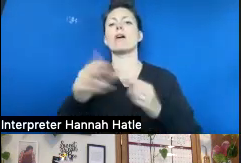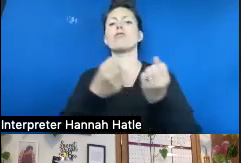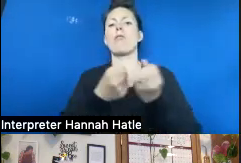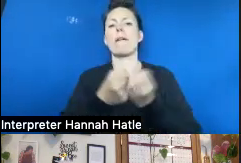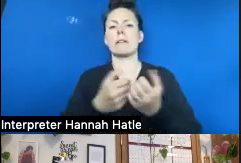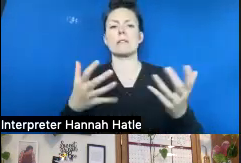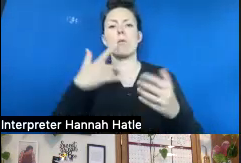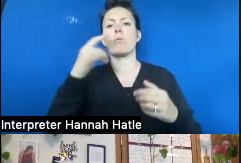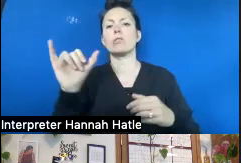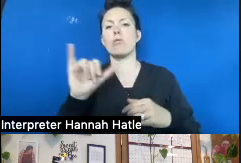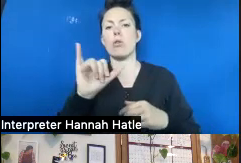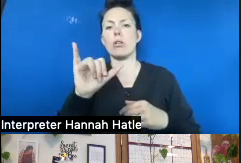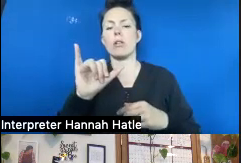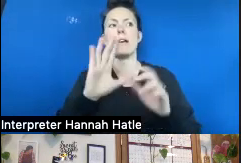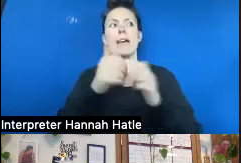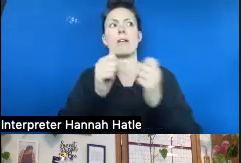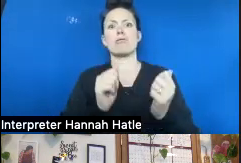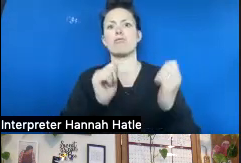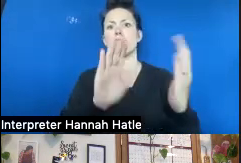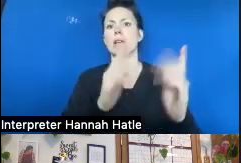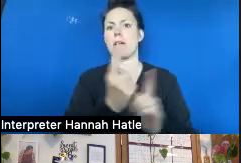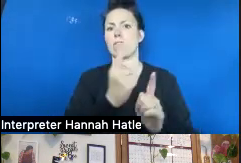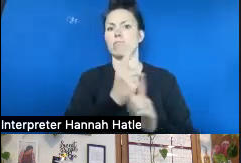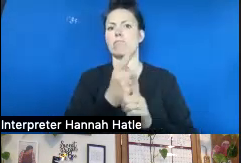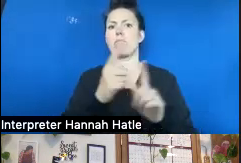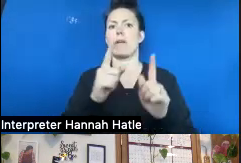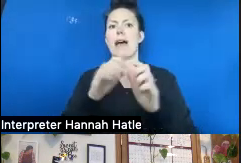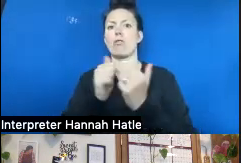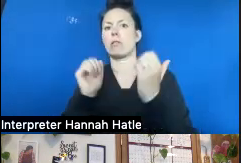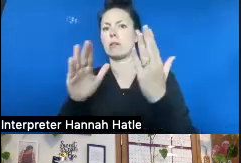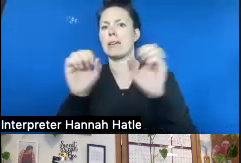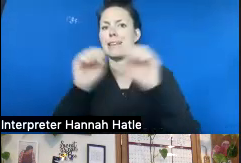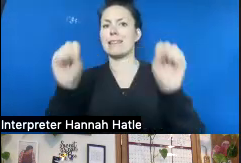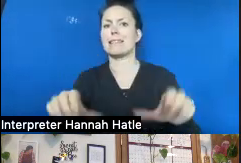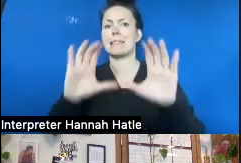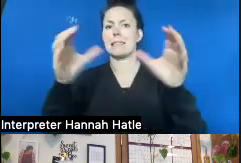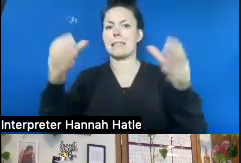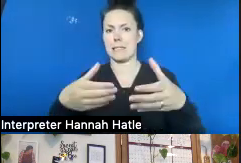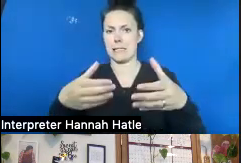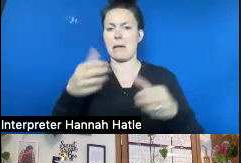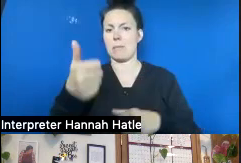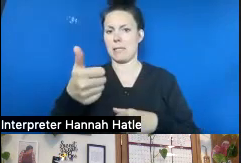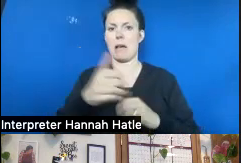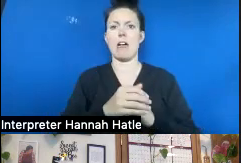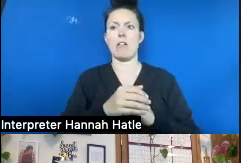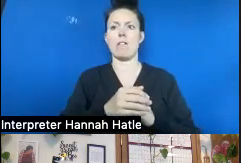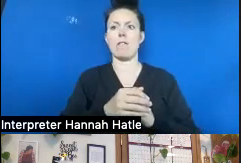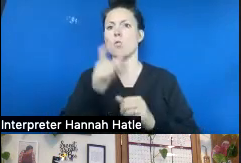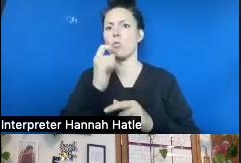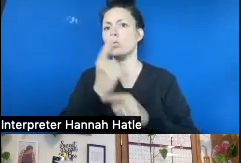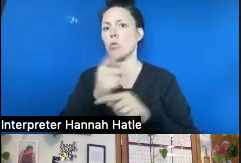to address it at a systemic level so it doesn't keep hurting other people, right? Like, who do we have to talk to get